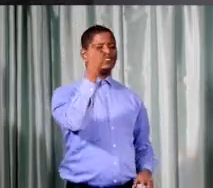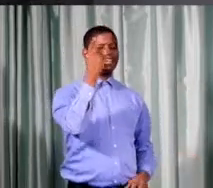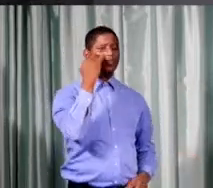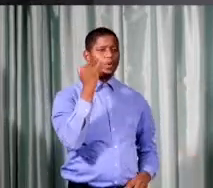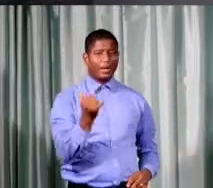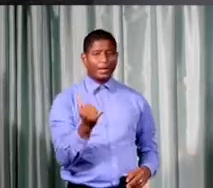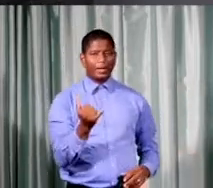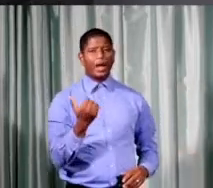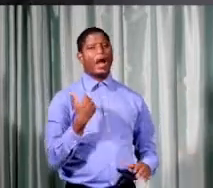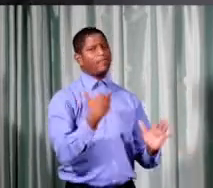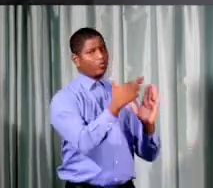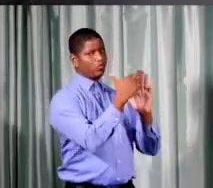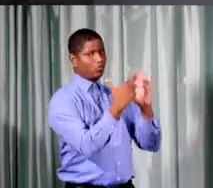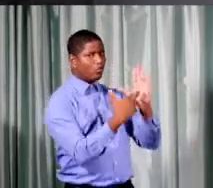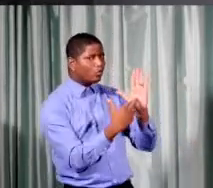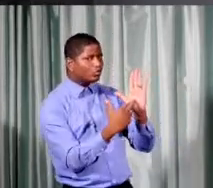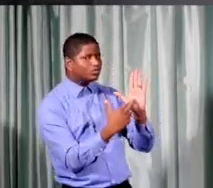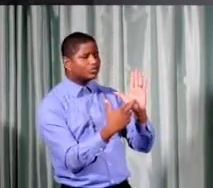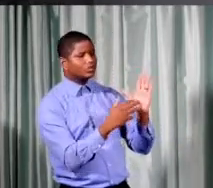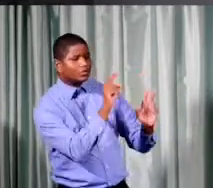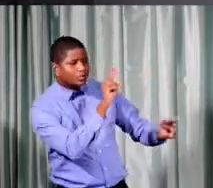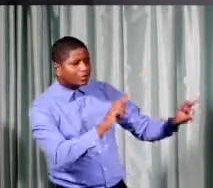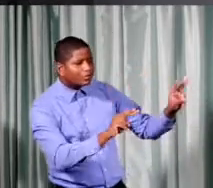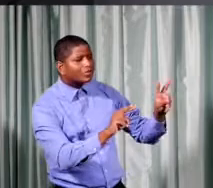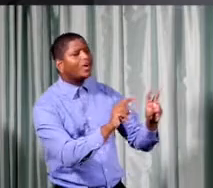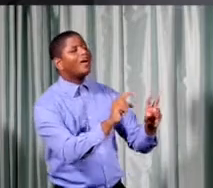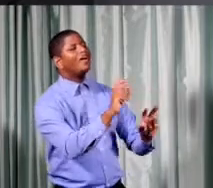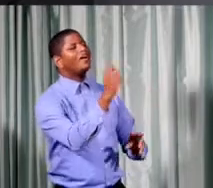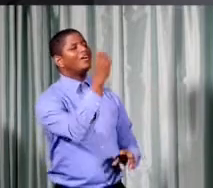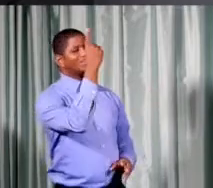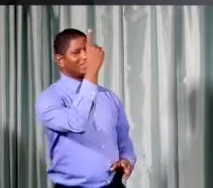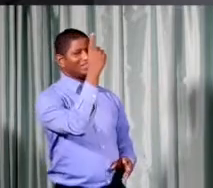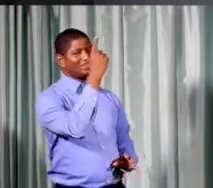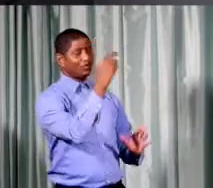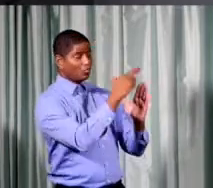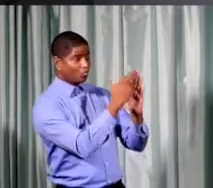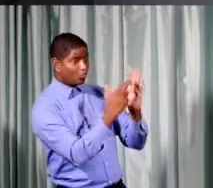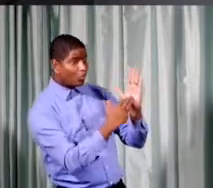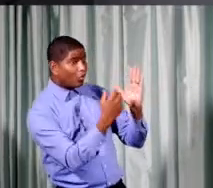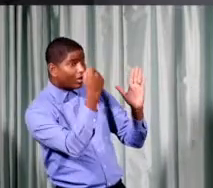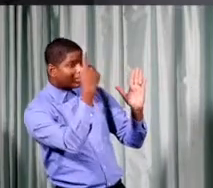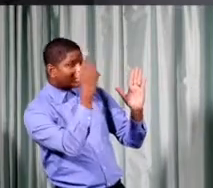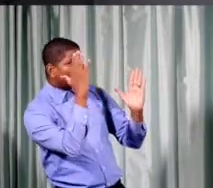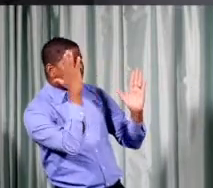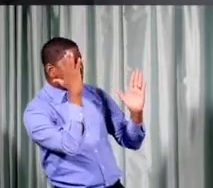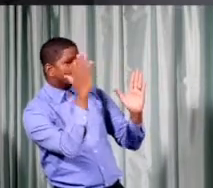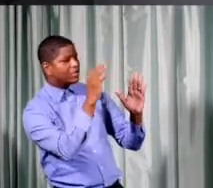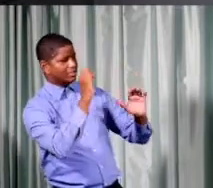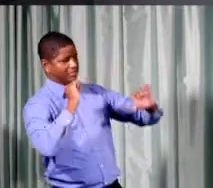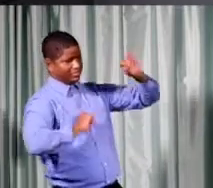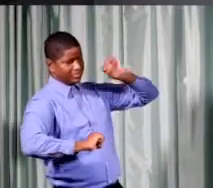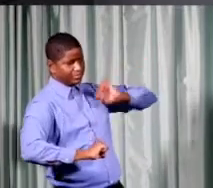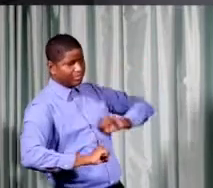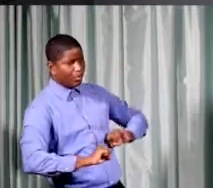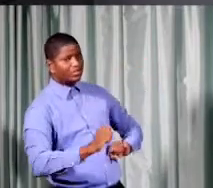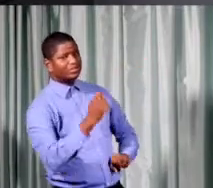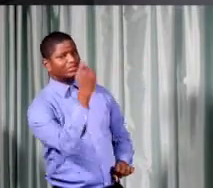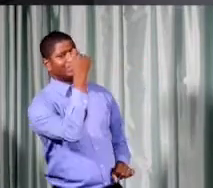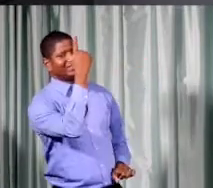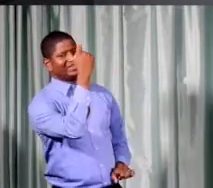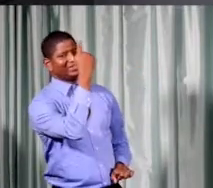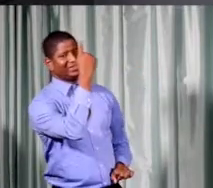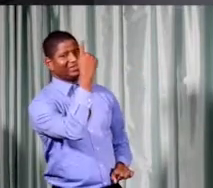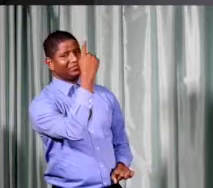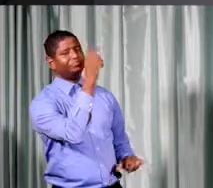but I finally understood baseball. If you understand the rules, you could look at any sport in any part of the world. Same thing